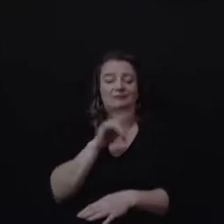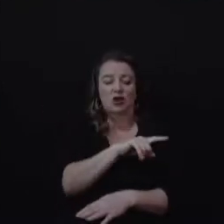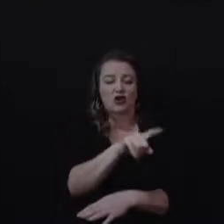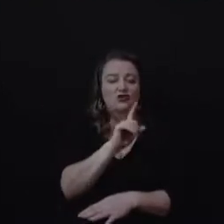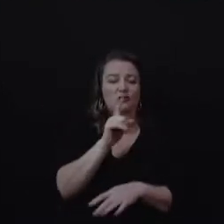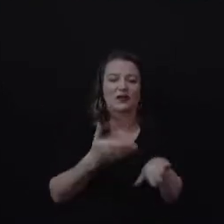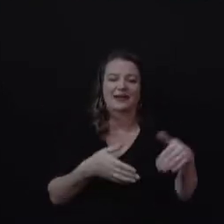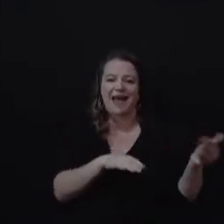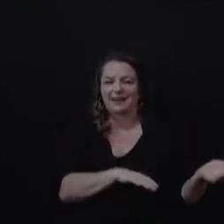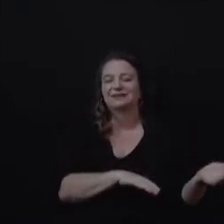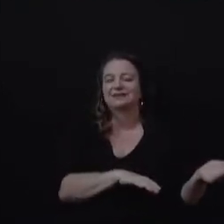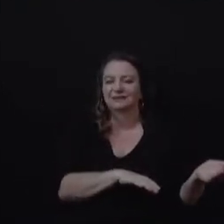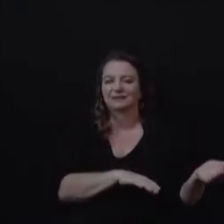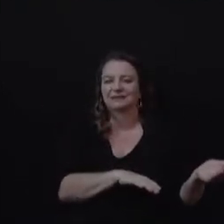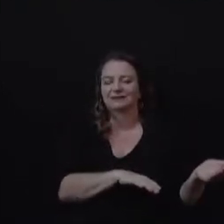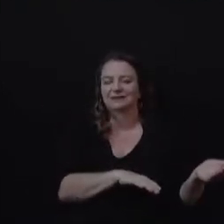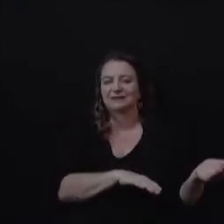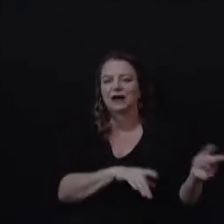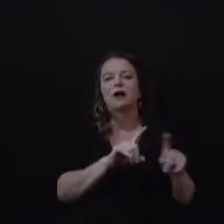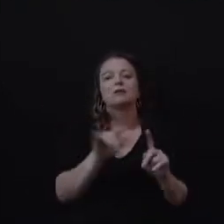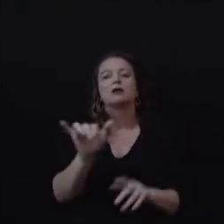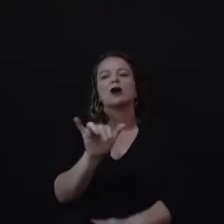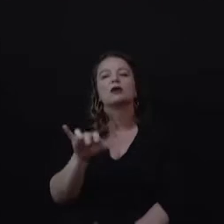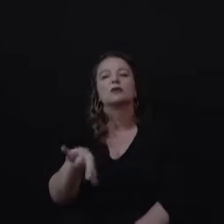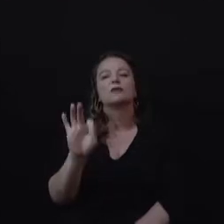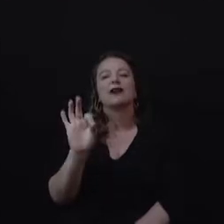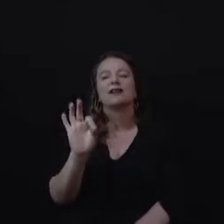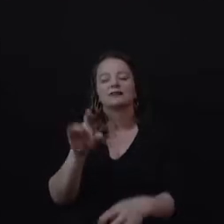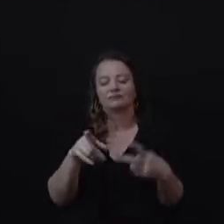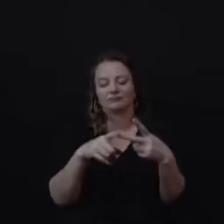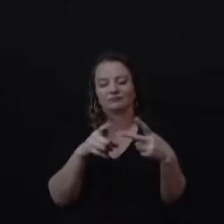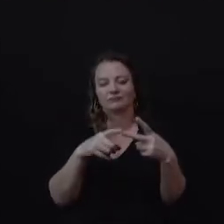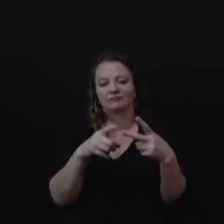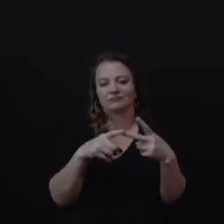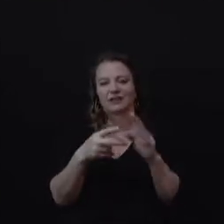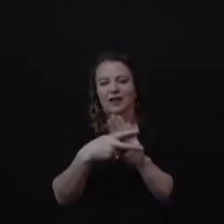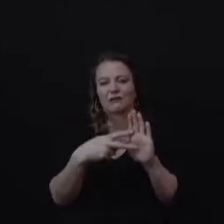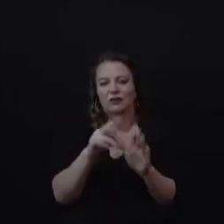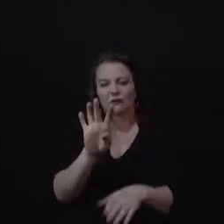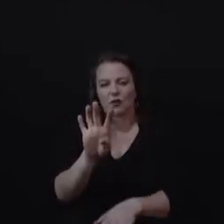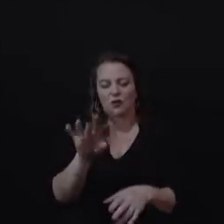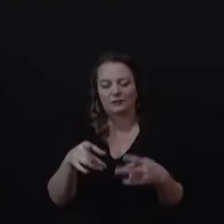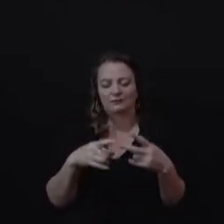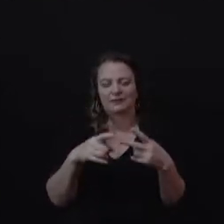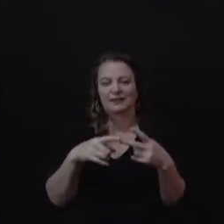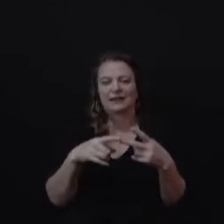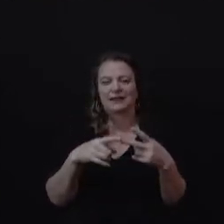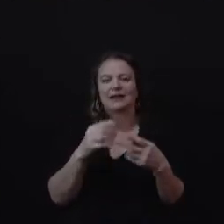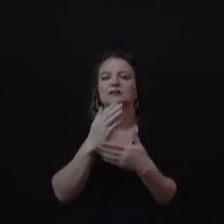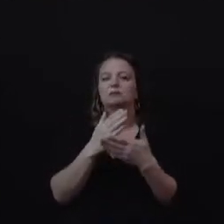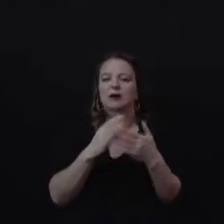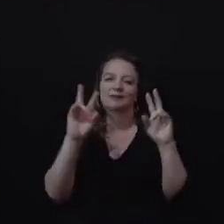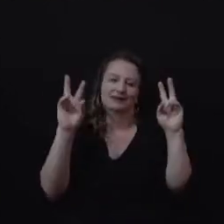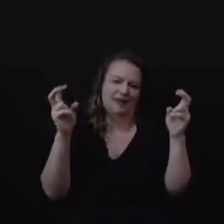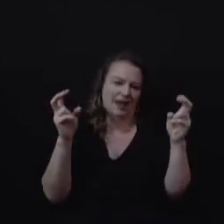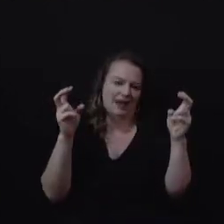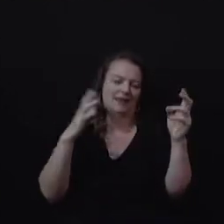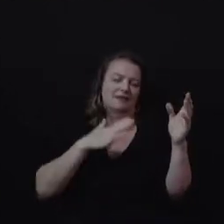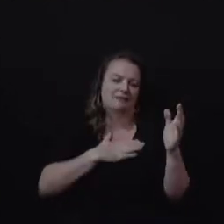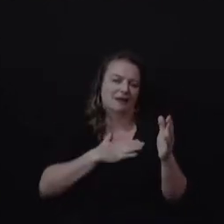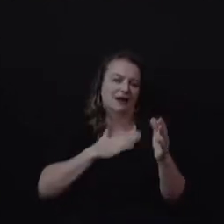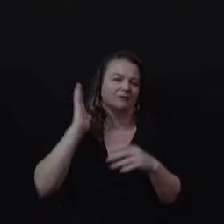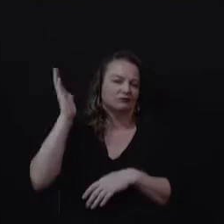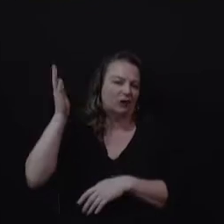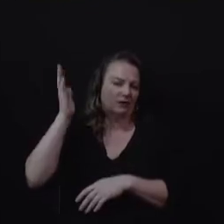that phrase. But also, we find that other conjunction in verse 4, which is part of the title of this talk,